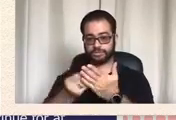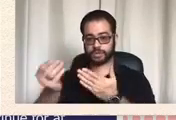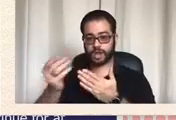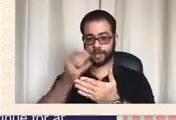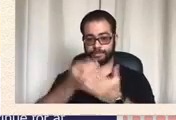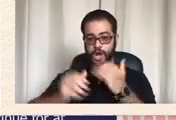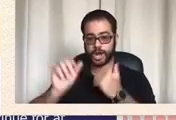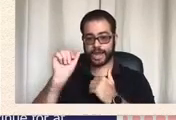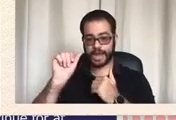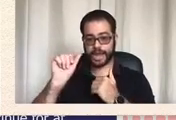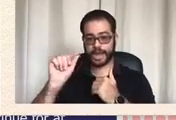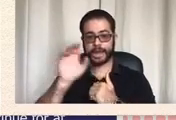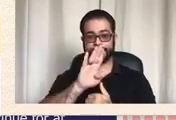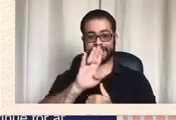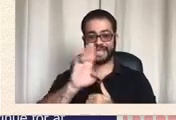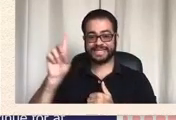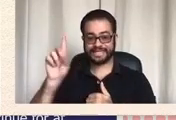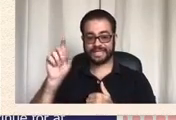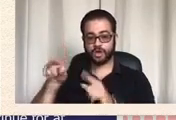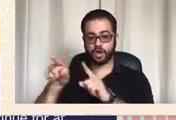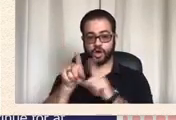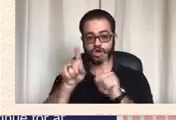D can also be available for purchase.